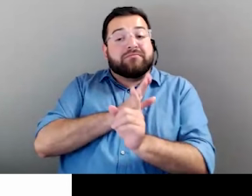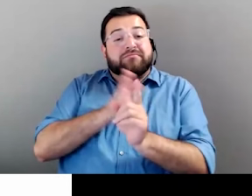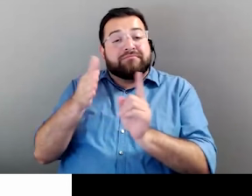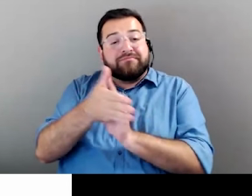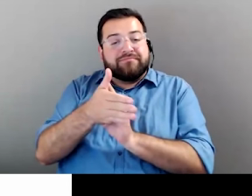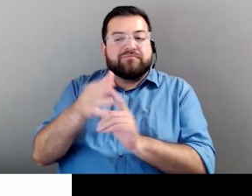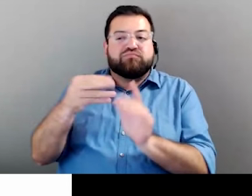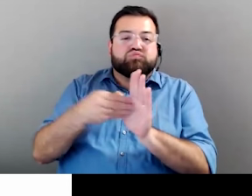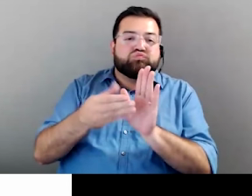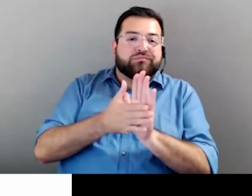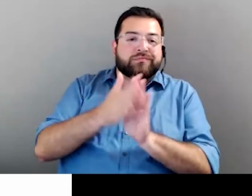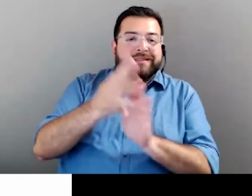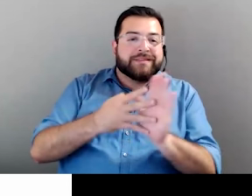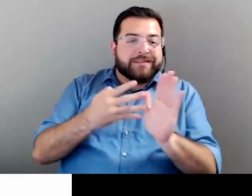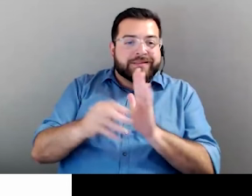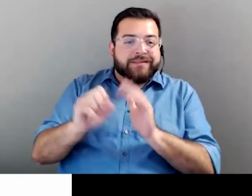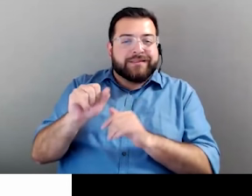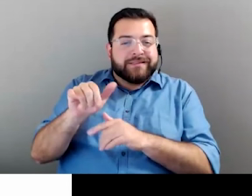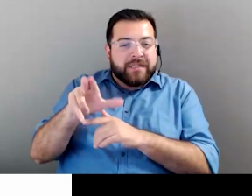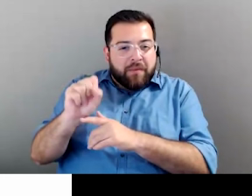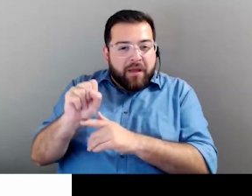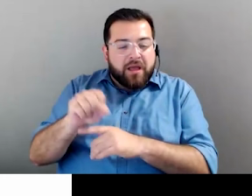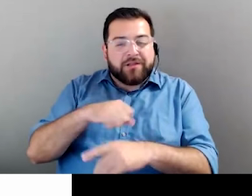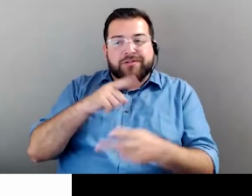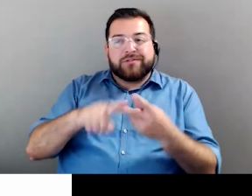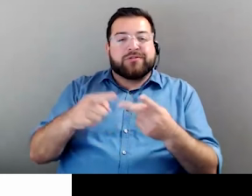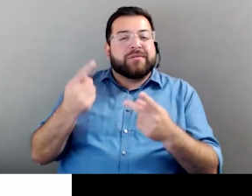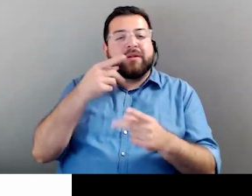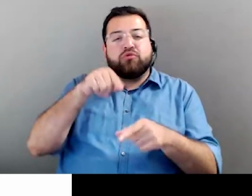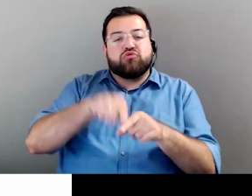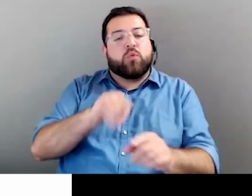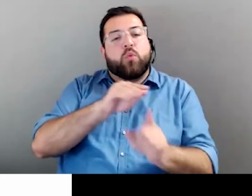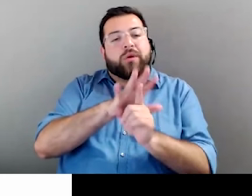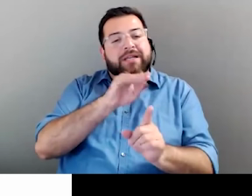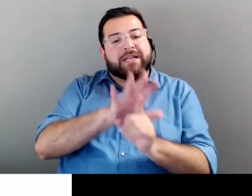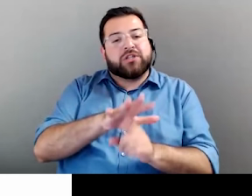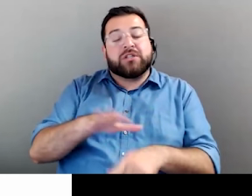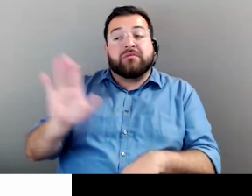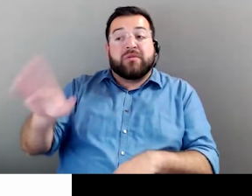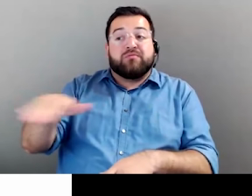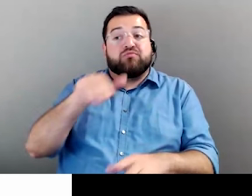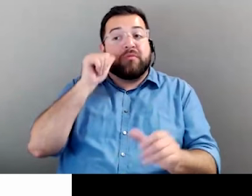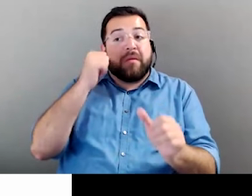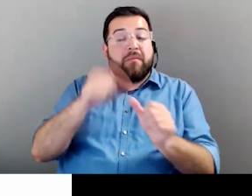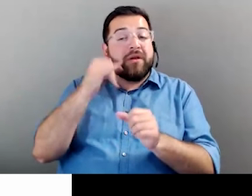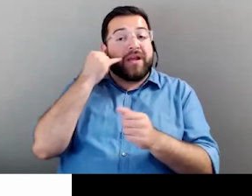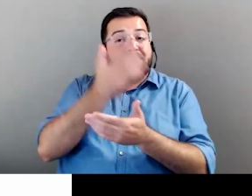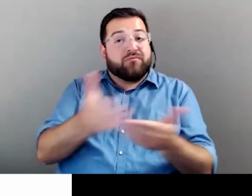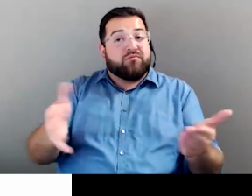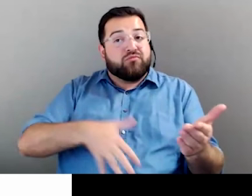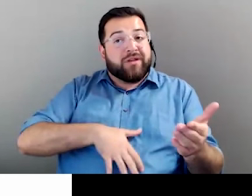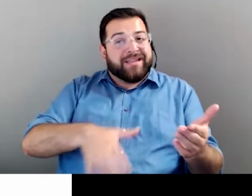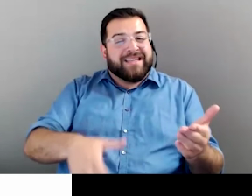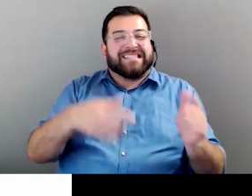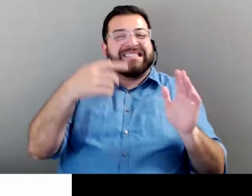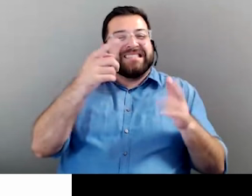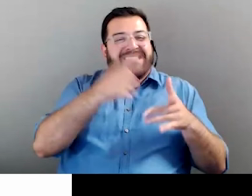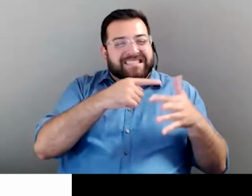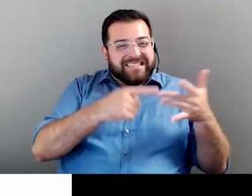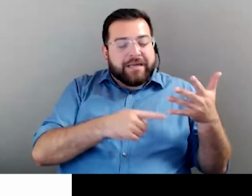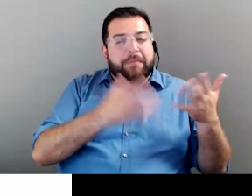like at the beginning of class or orientation, whatever it is, like, hey, reminder students, if you're pregnant, this might not be good for